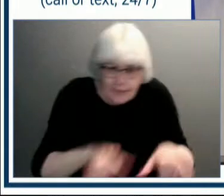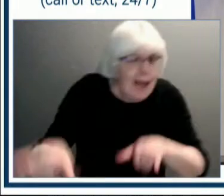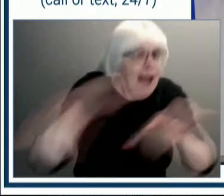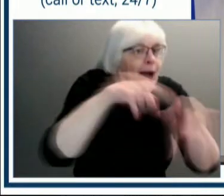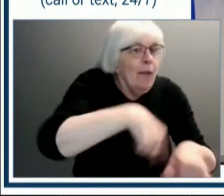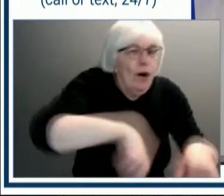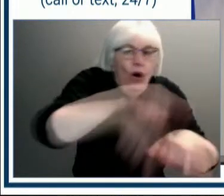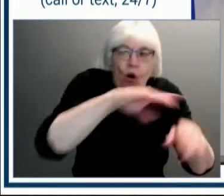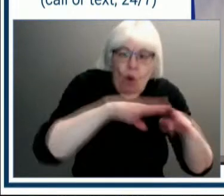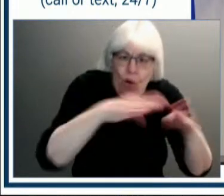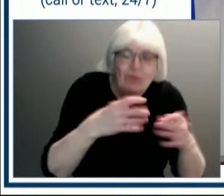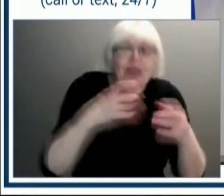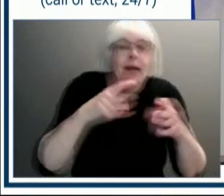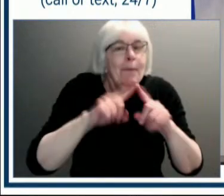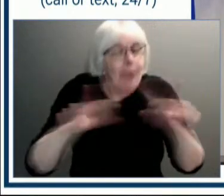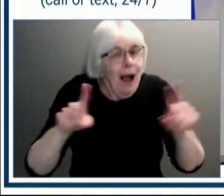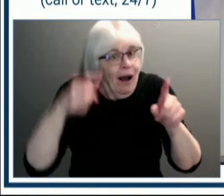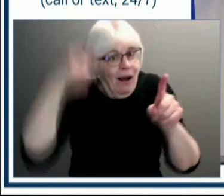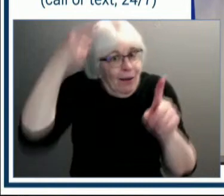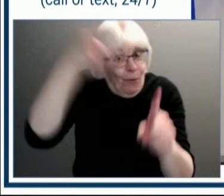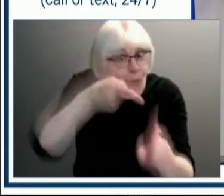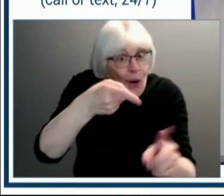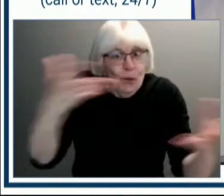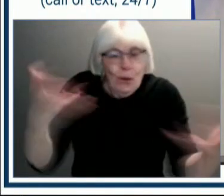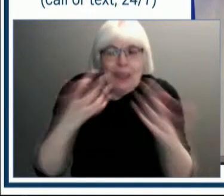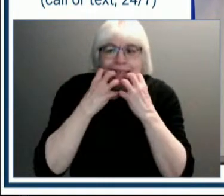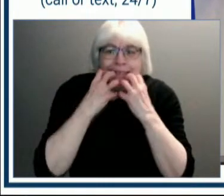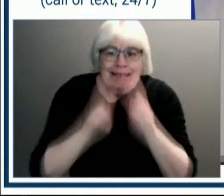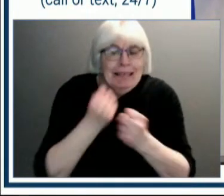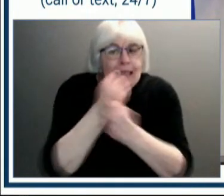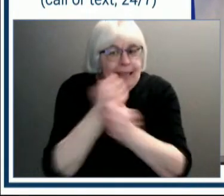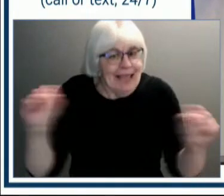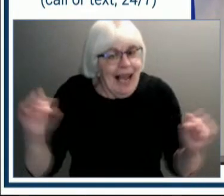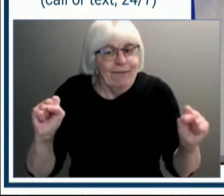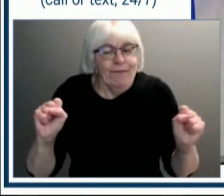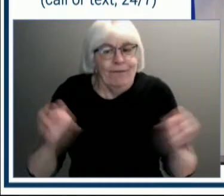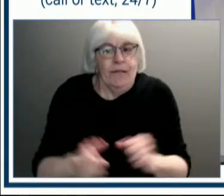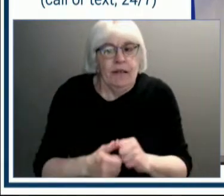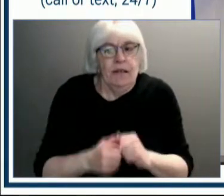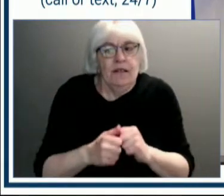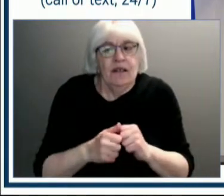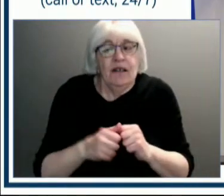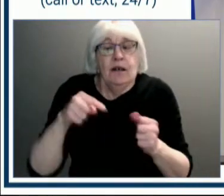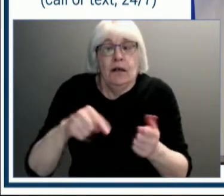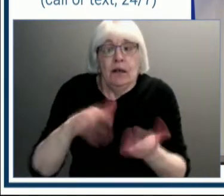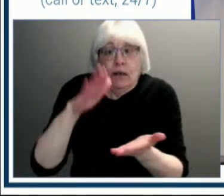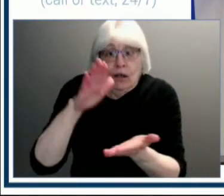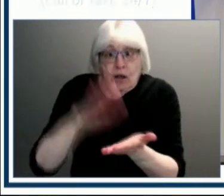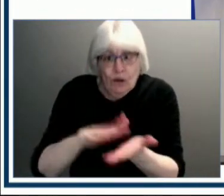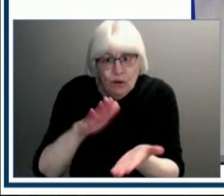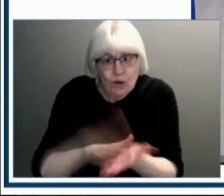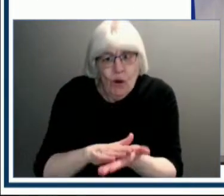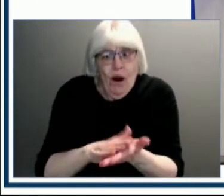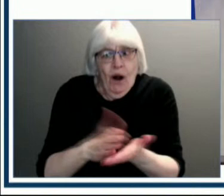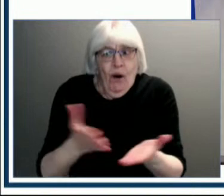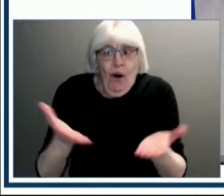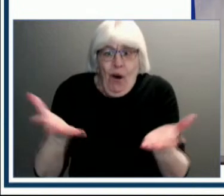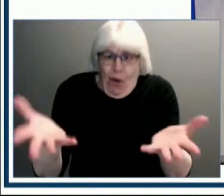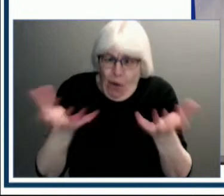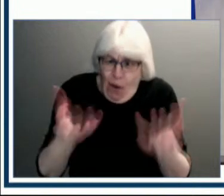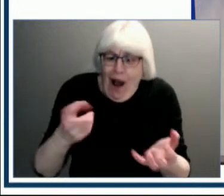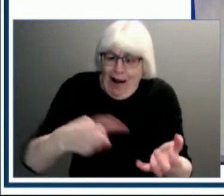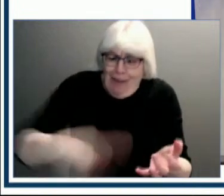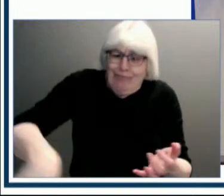our children the opportunity to be in school, where they want to be and where they should be. I'm very passionate